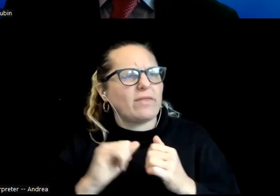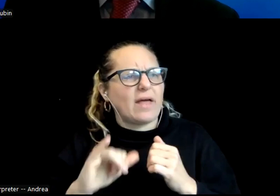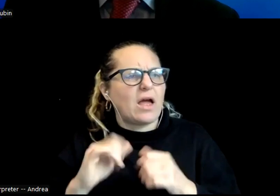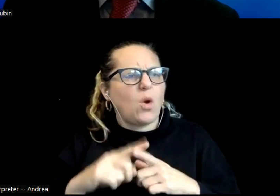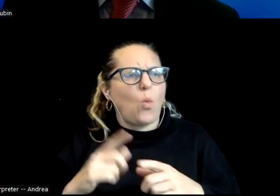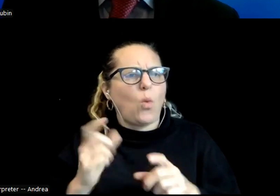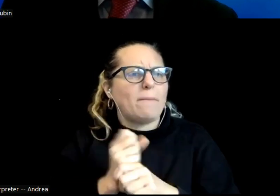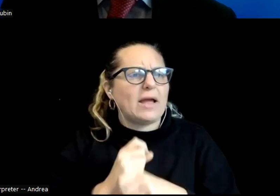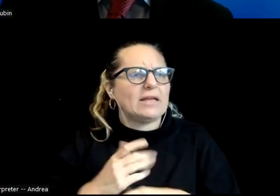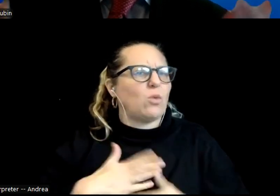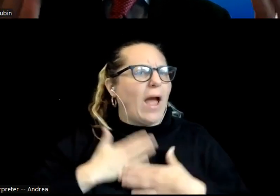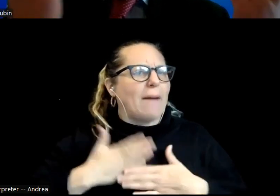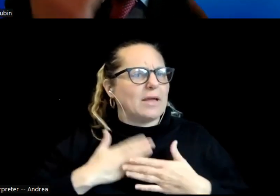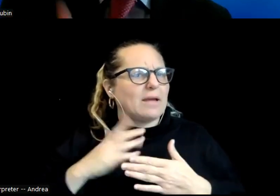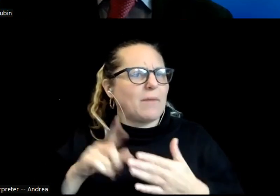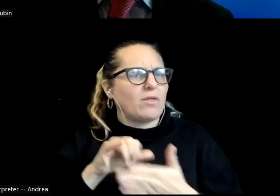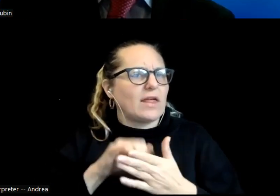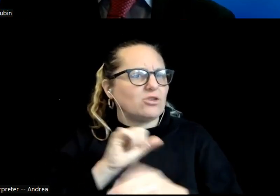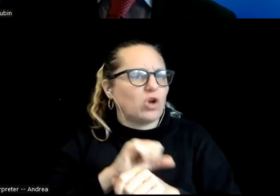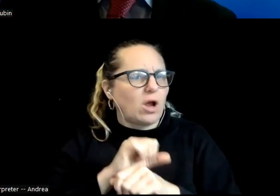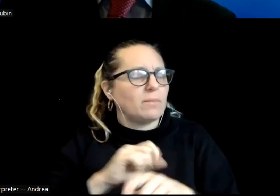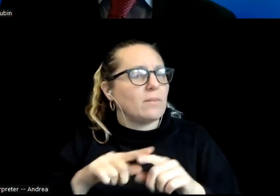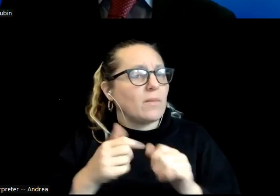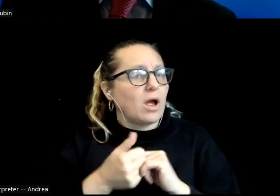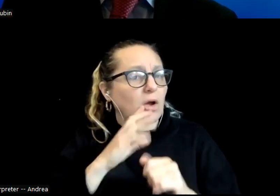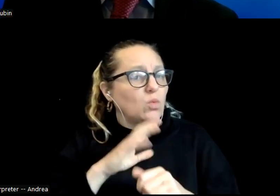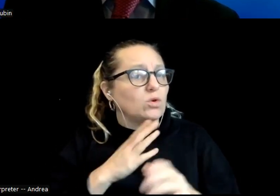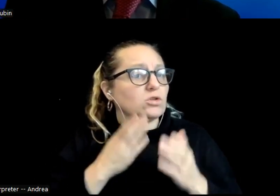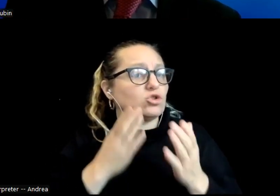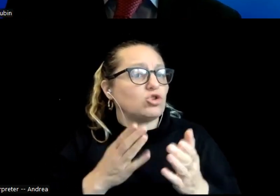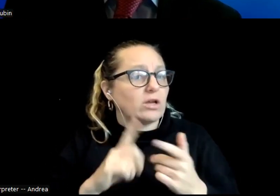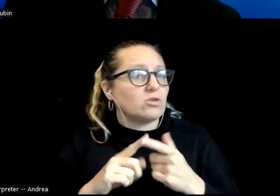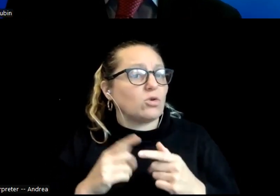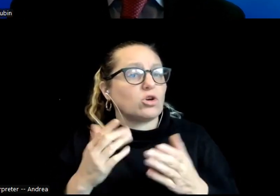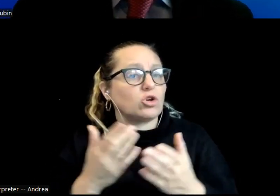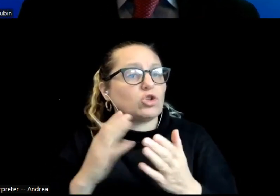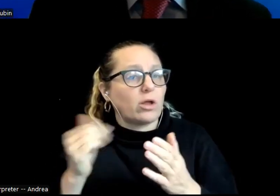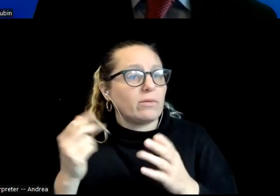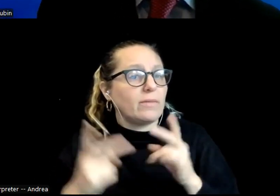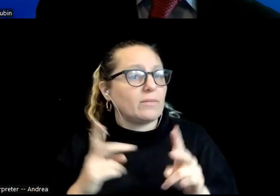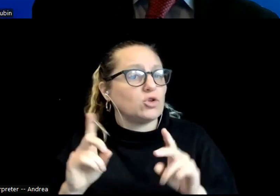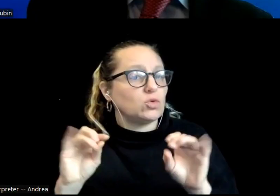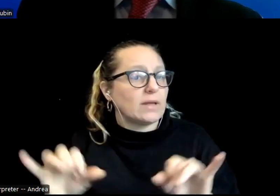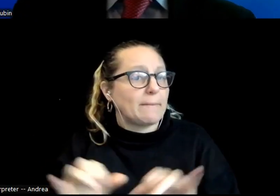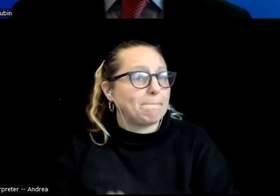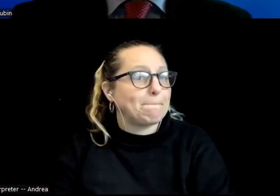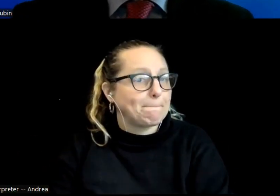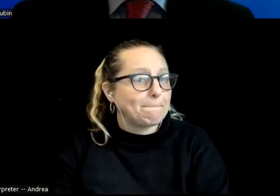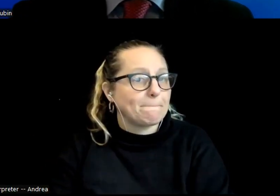joy about the job, and how would you then suggest or encourage others to do the same?